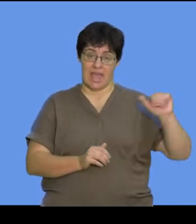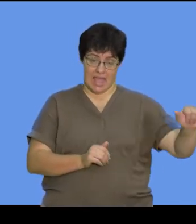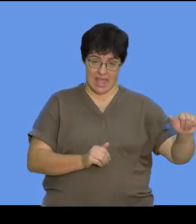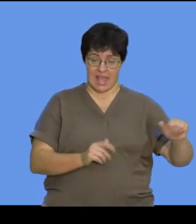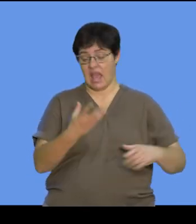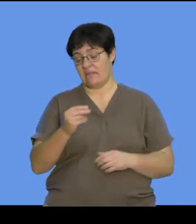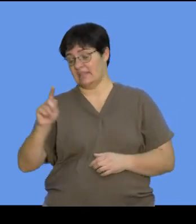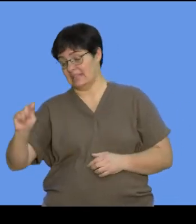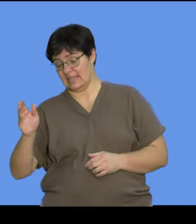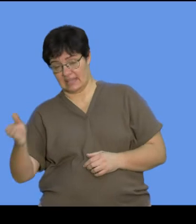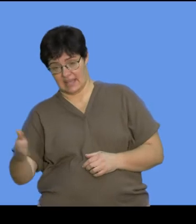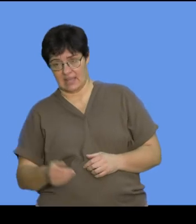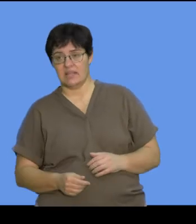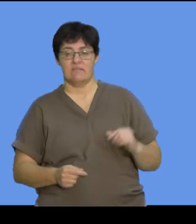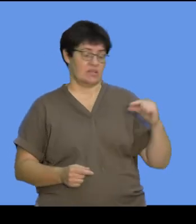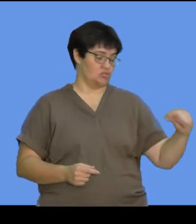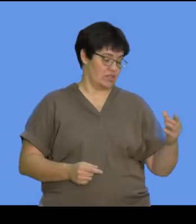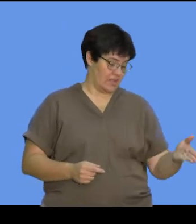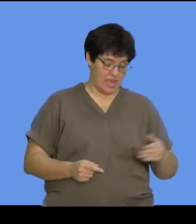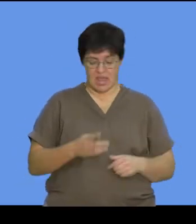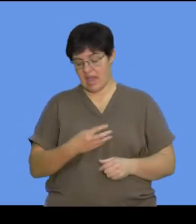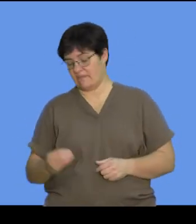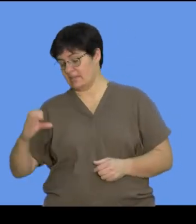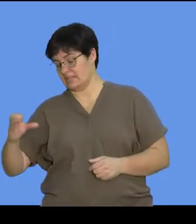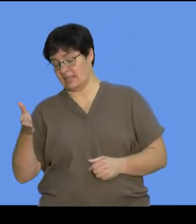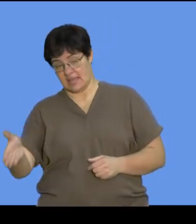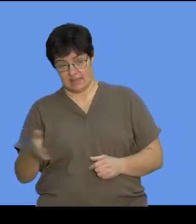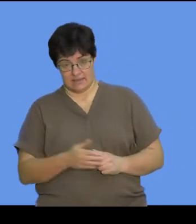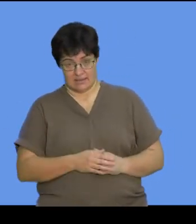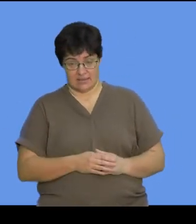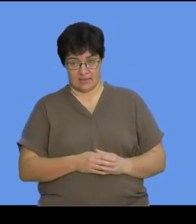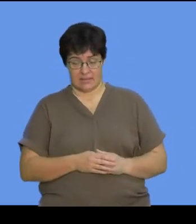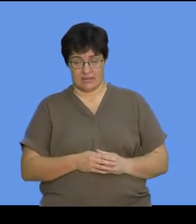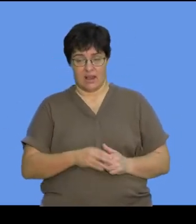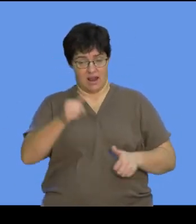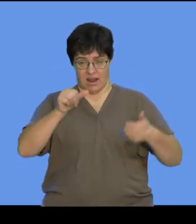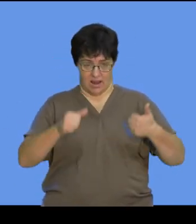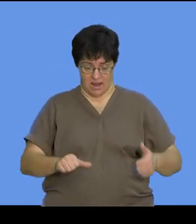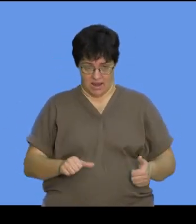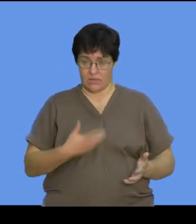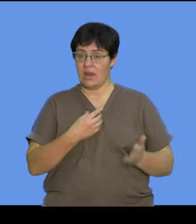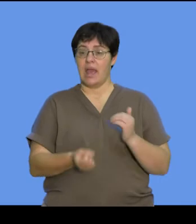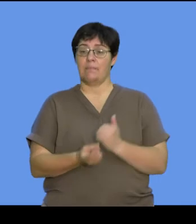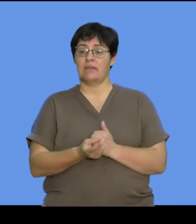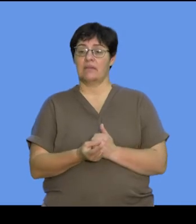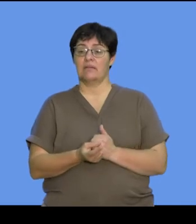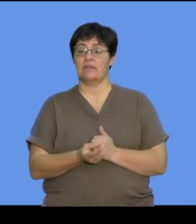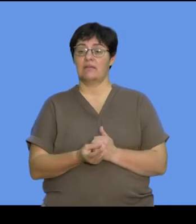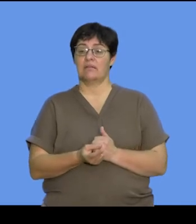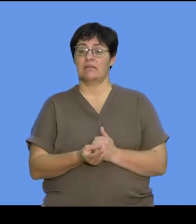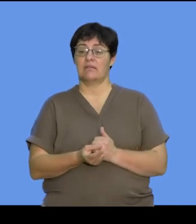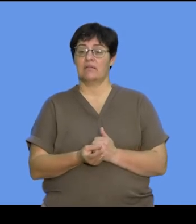you have an adenine here, you've got a thymine there. If you've got a guanine here, you've got a cytosine there. And all of this is